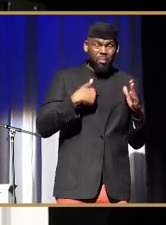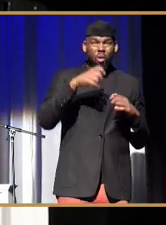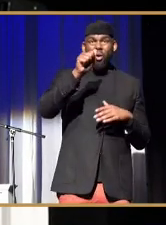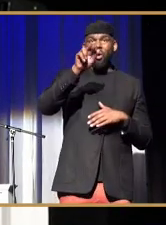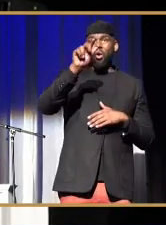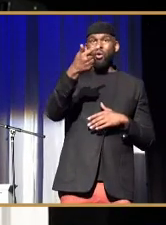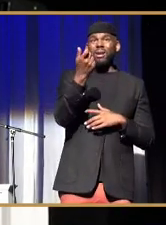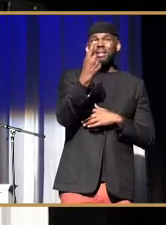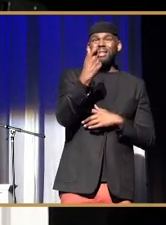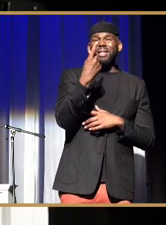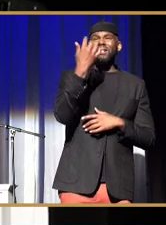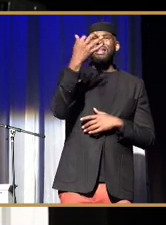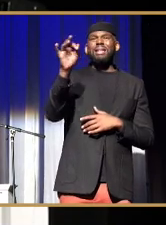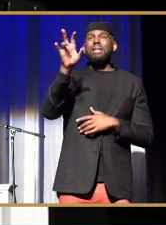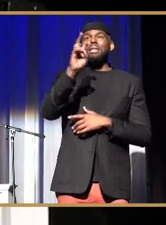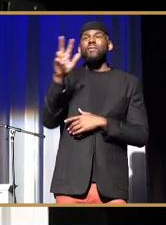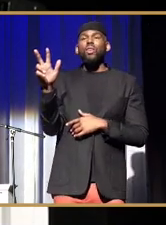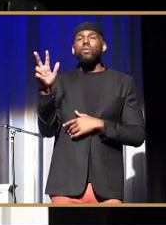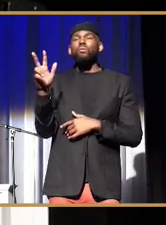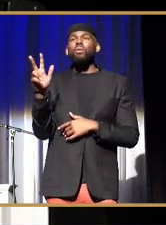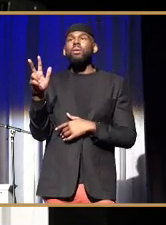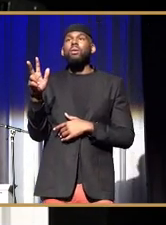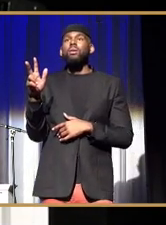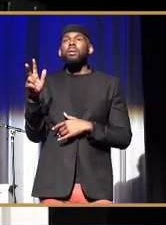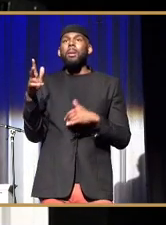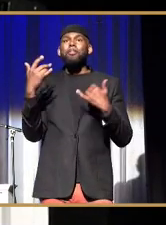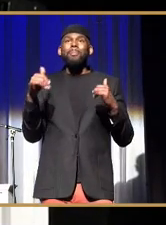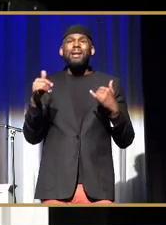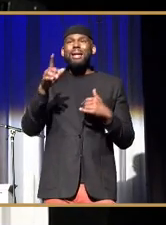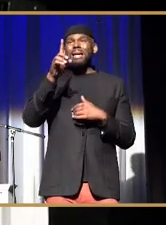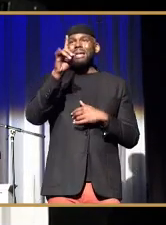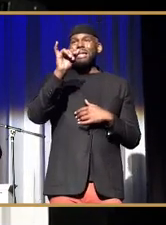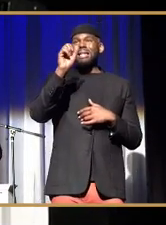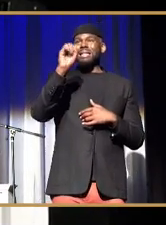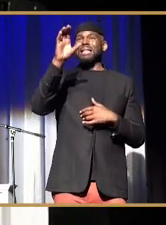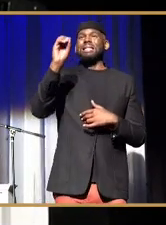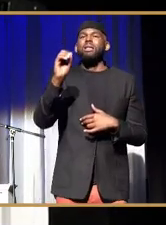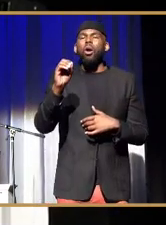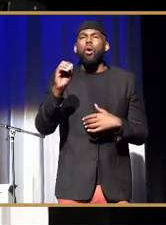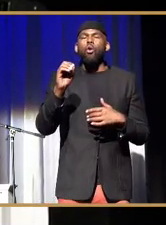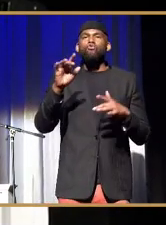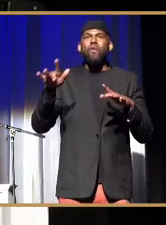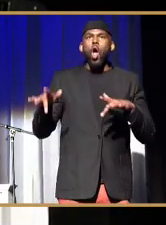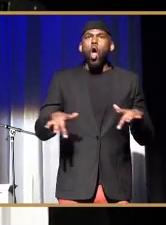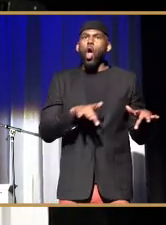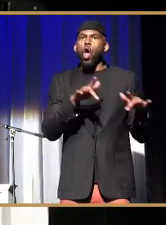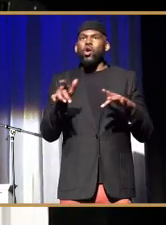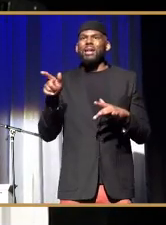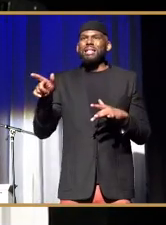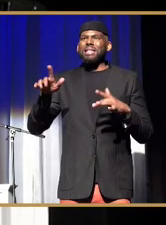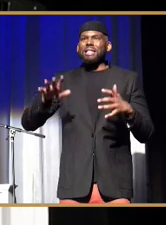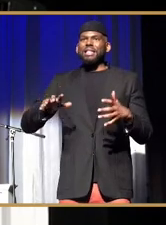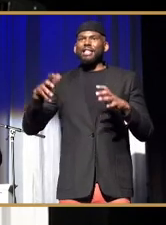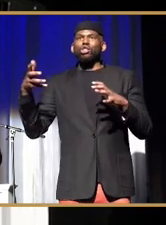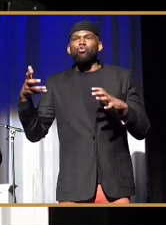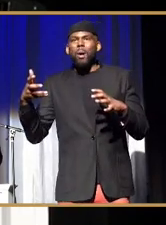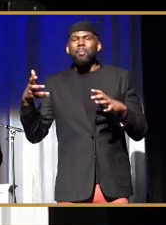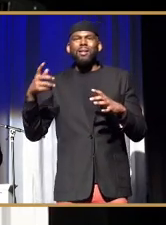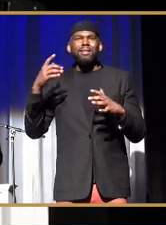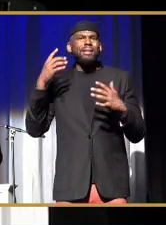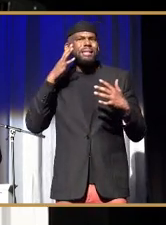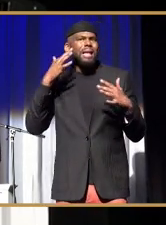of 1973, while playing a disco record, that he disrupted the sound by skipping a